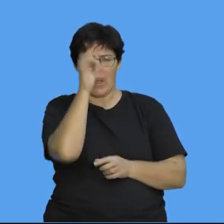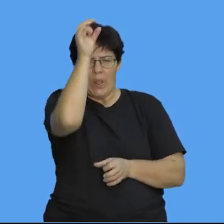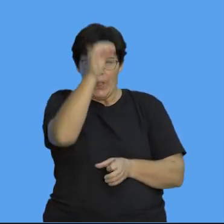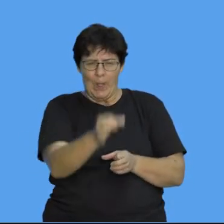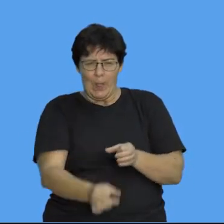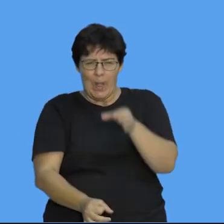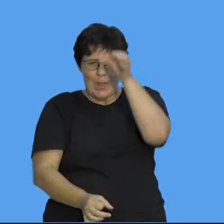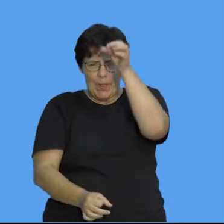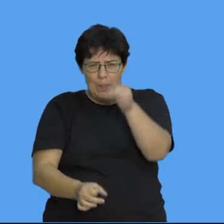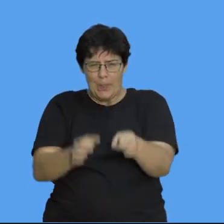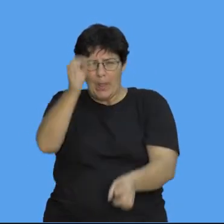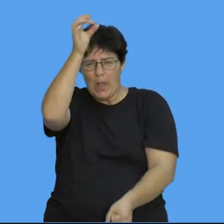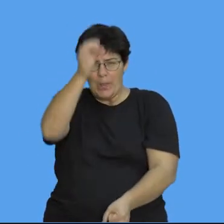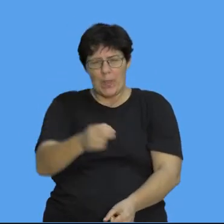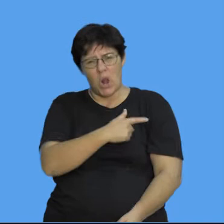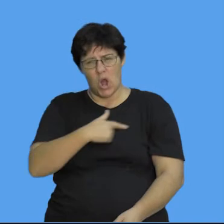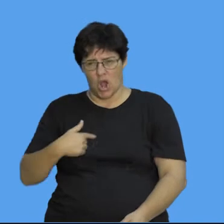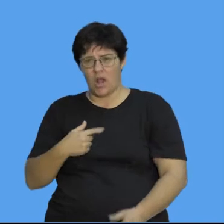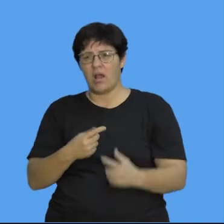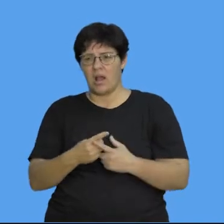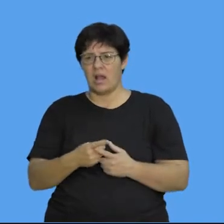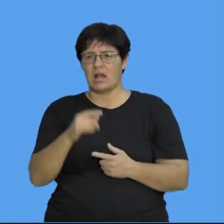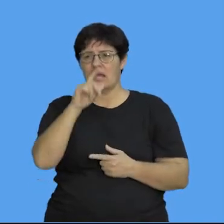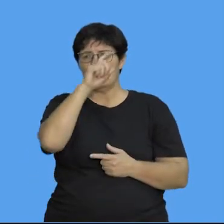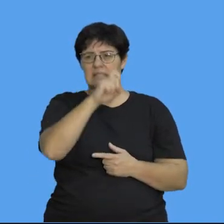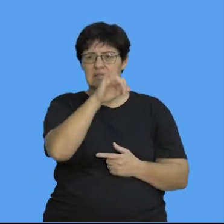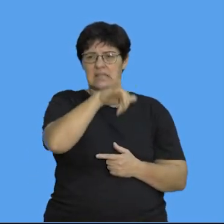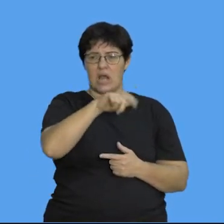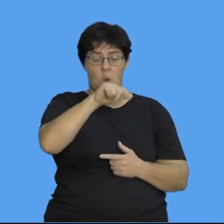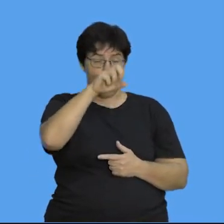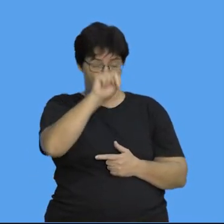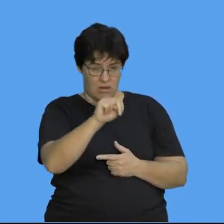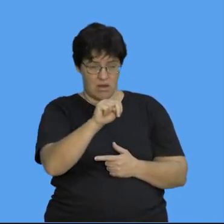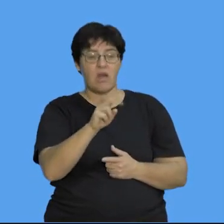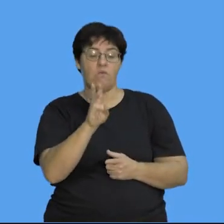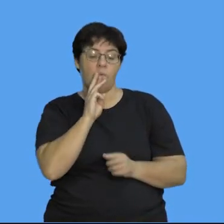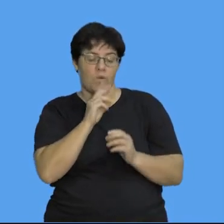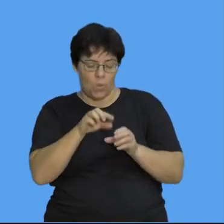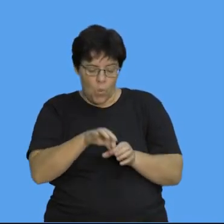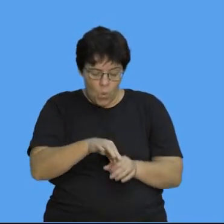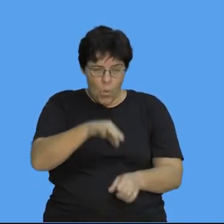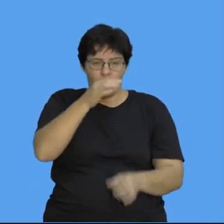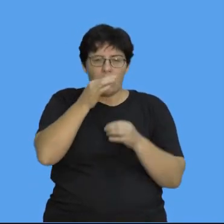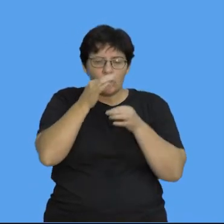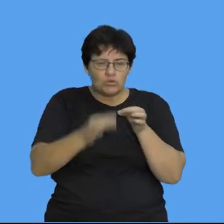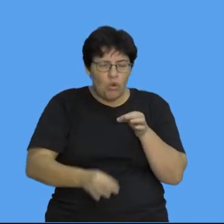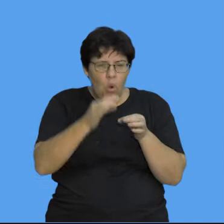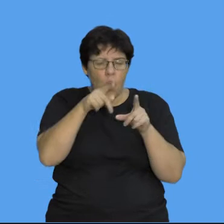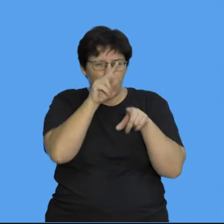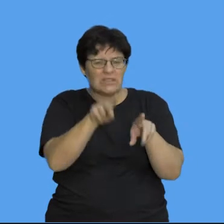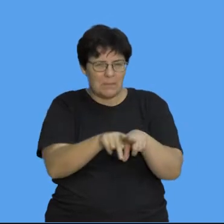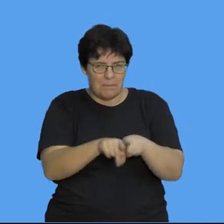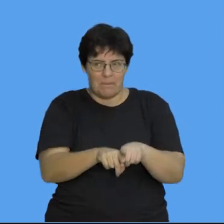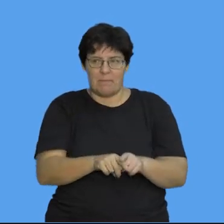structures. Xylem carried water up the stem. It looks like a straw. And